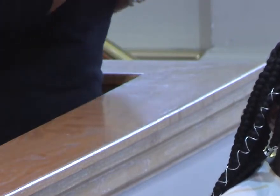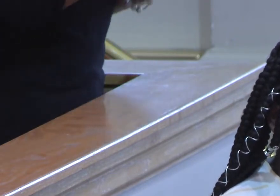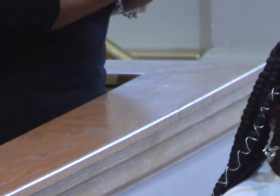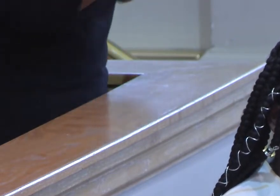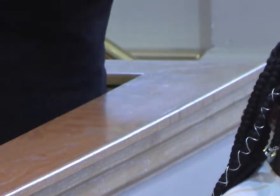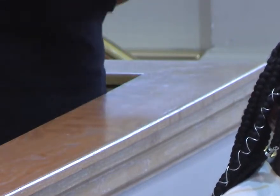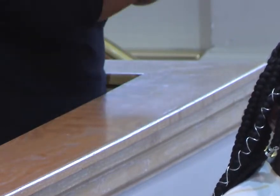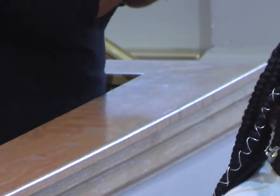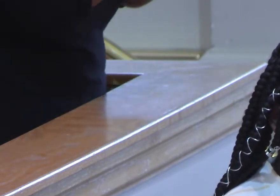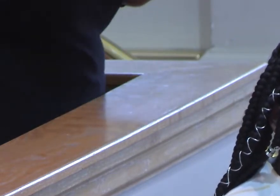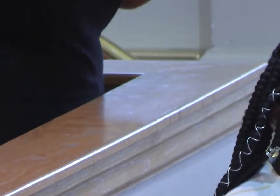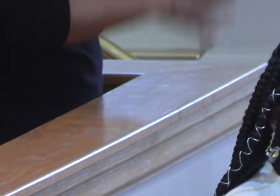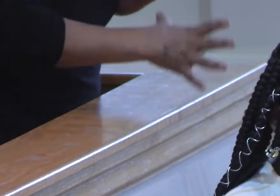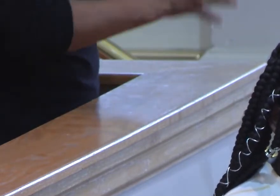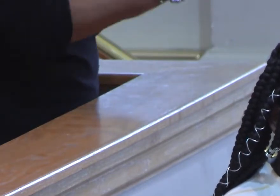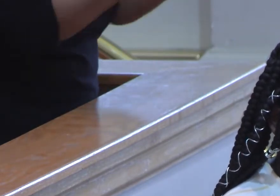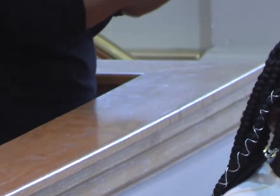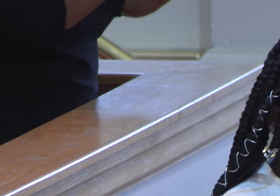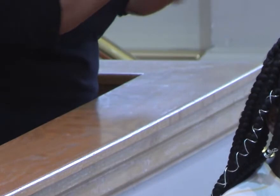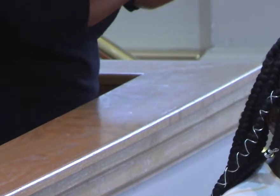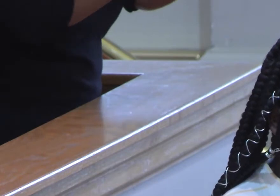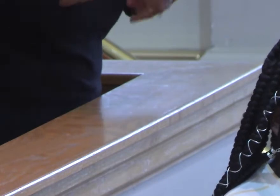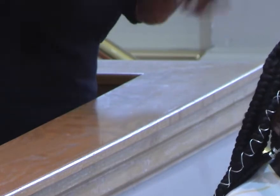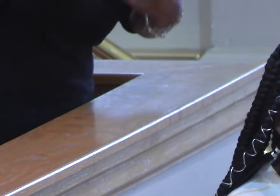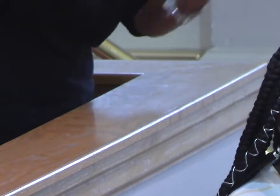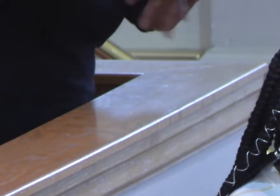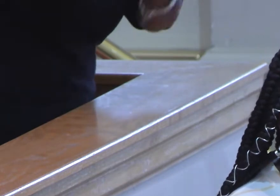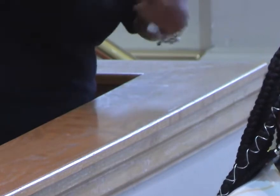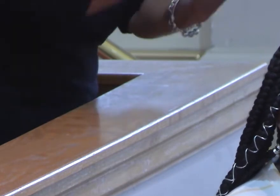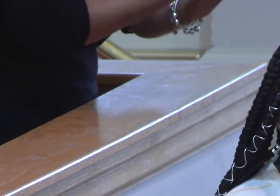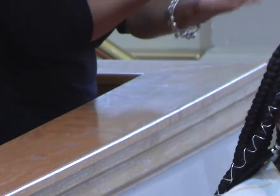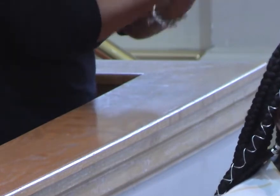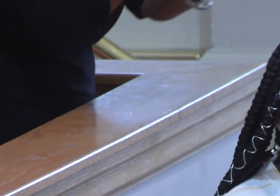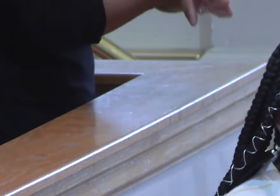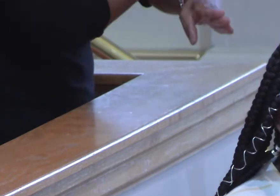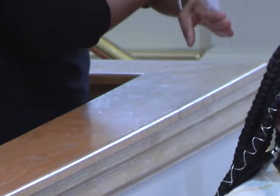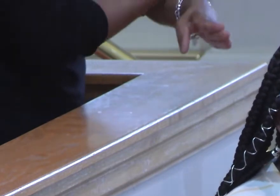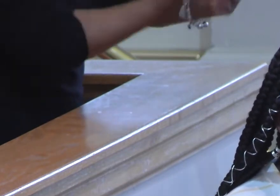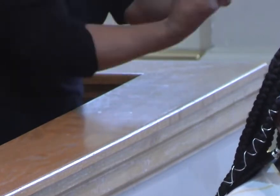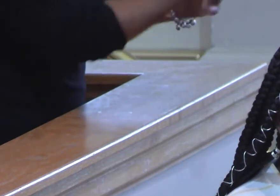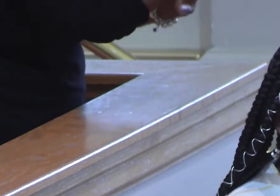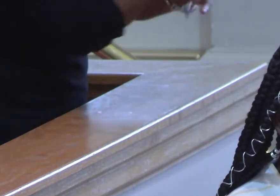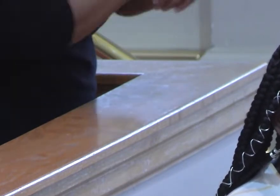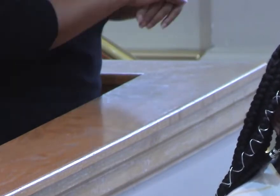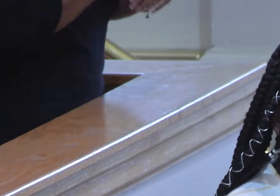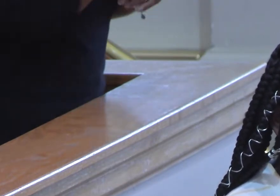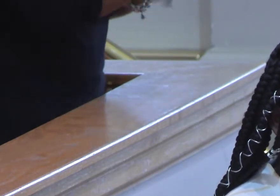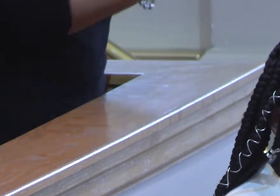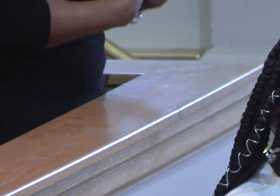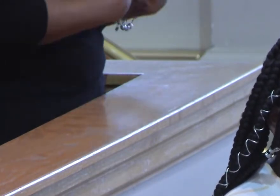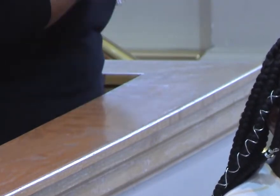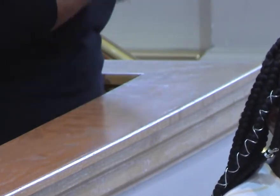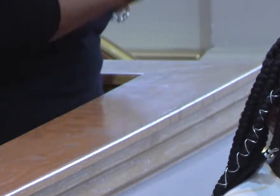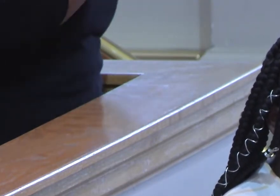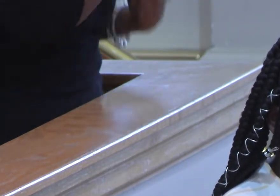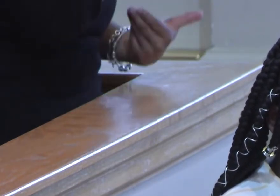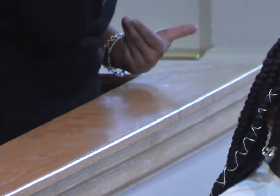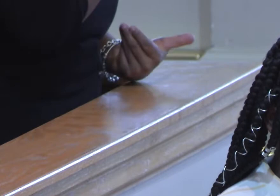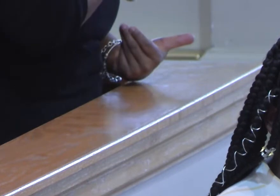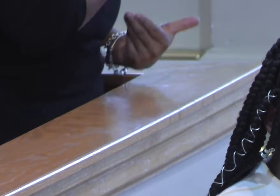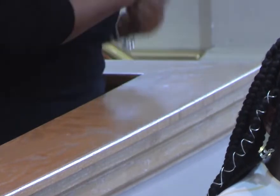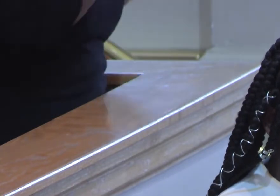to give students opportunities to interact and grow. Mari is the youngest Women's March Youth